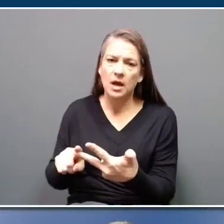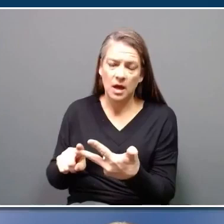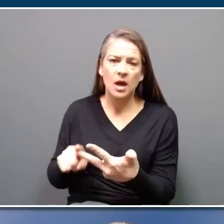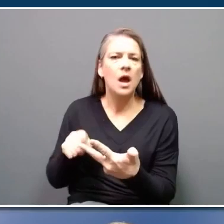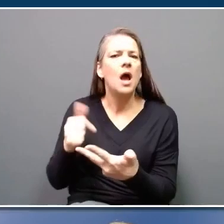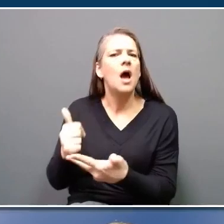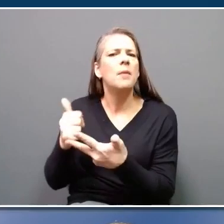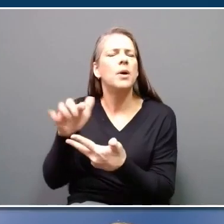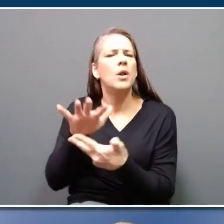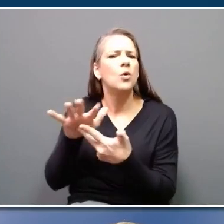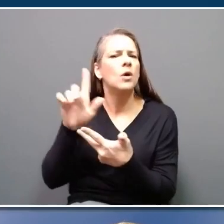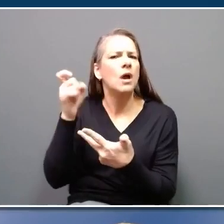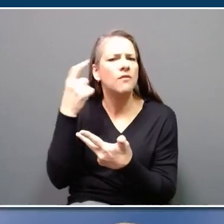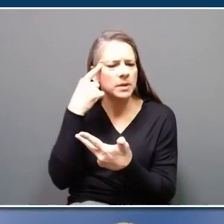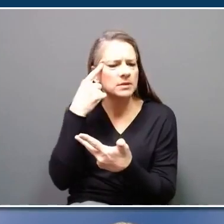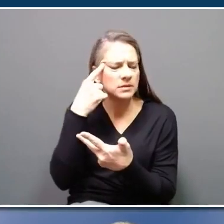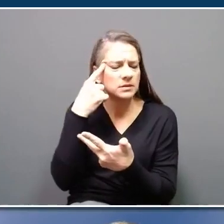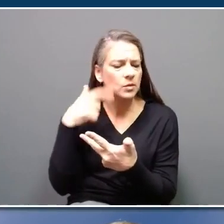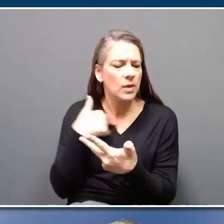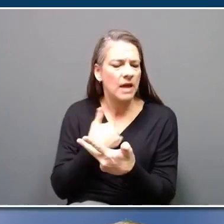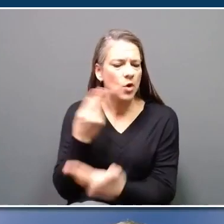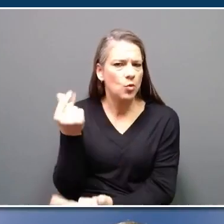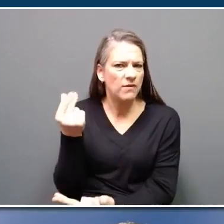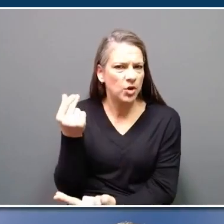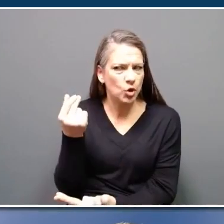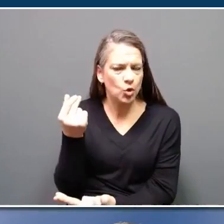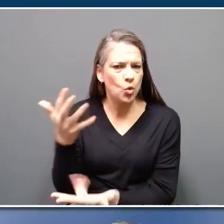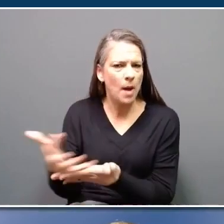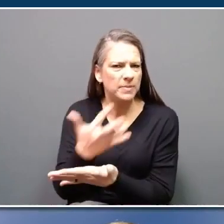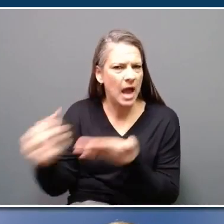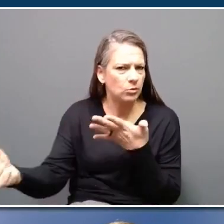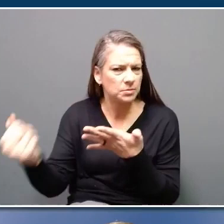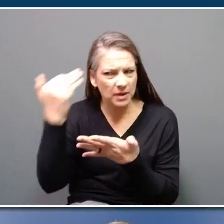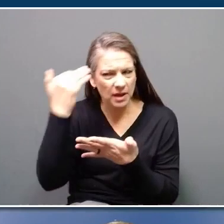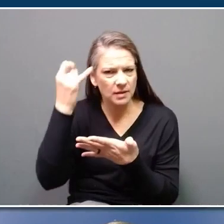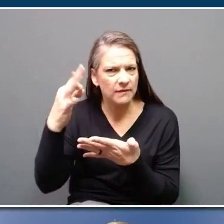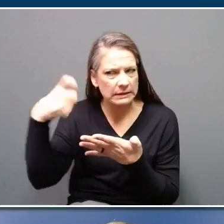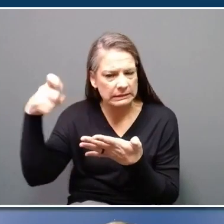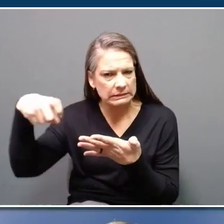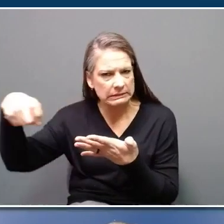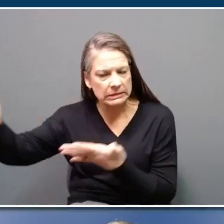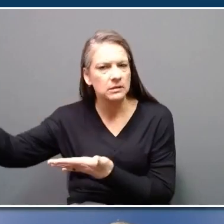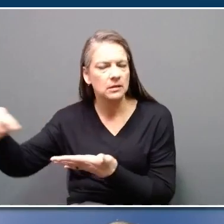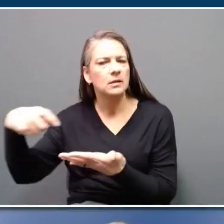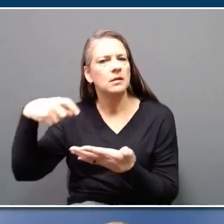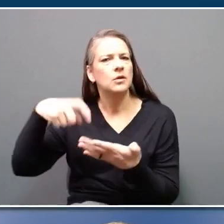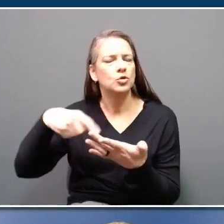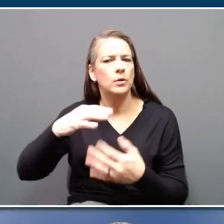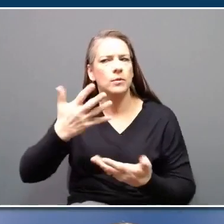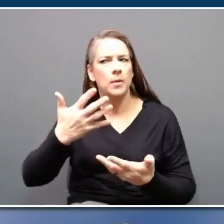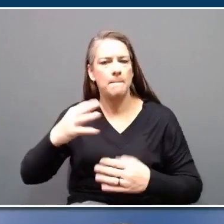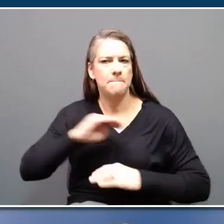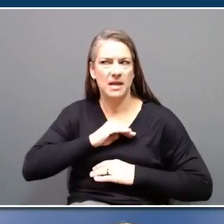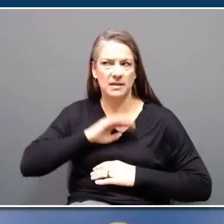governments, because they've had revenue wiped out with different areas wiped out, and or to meet FEMA matching requirements,